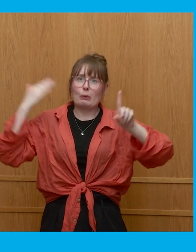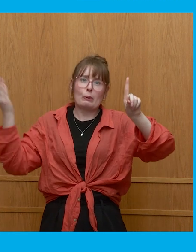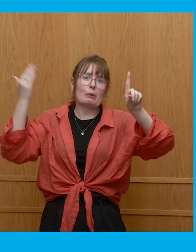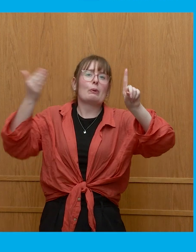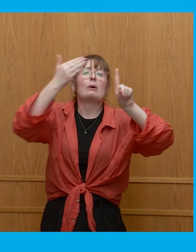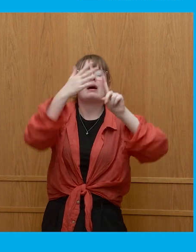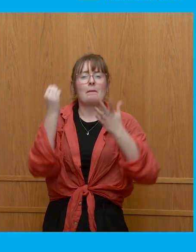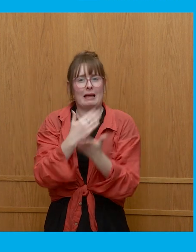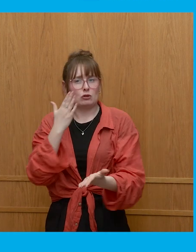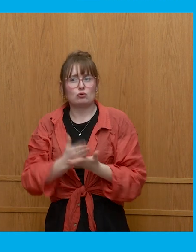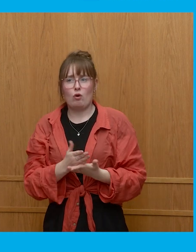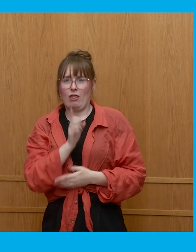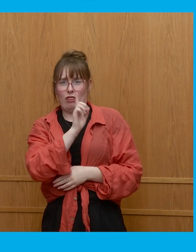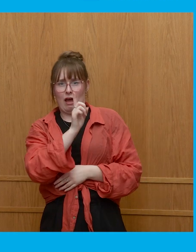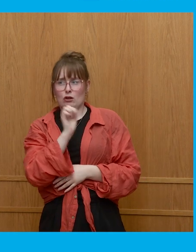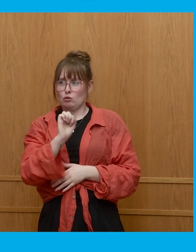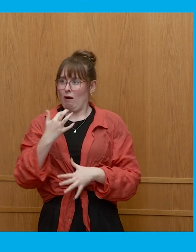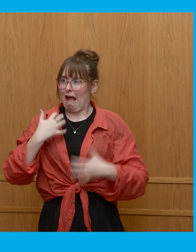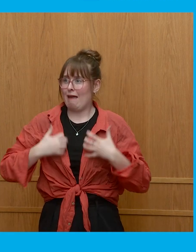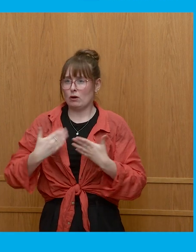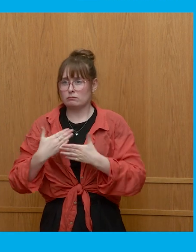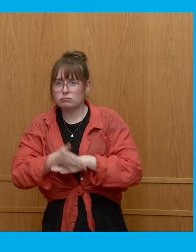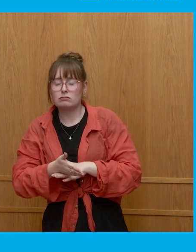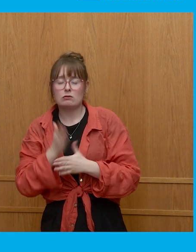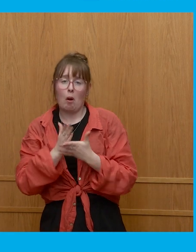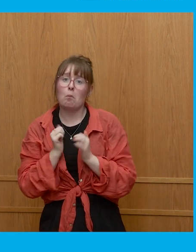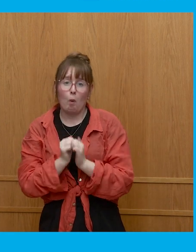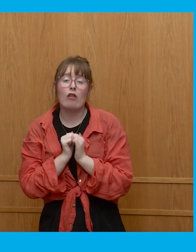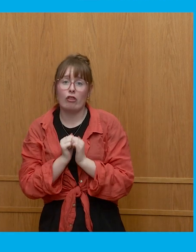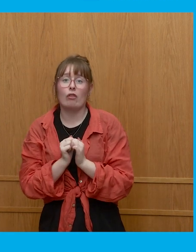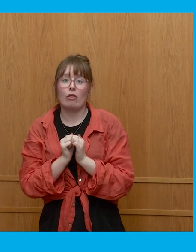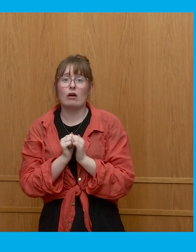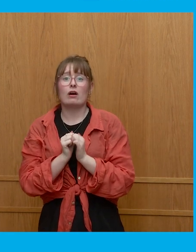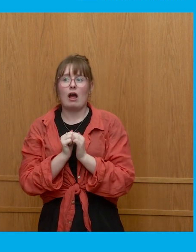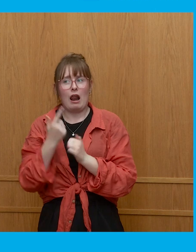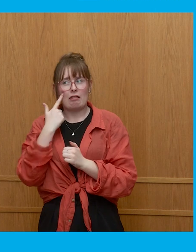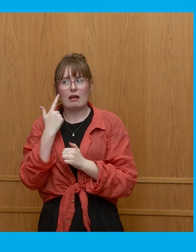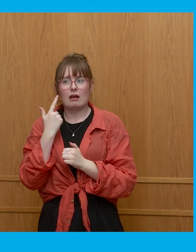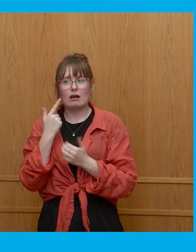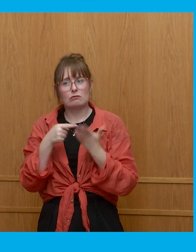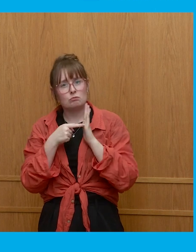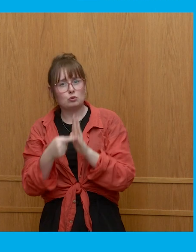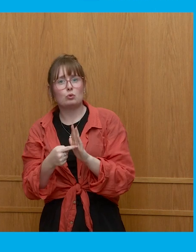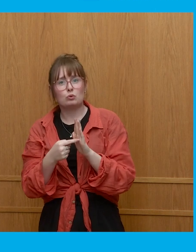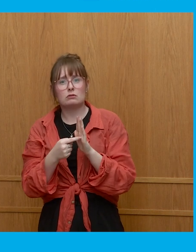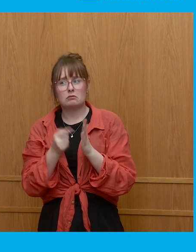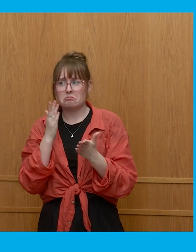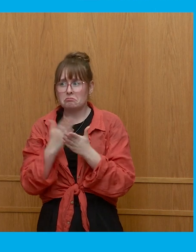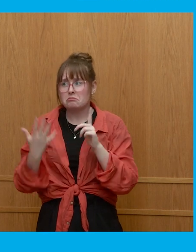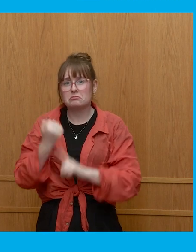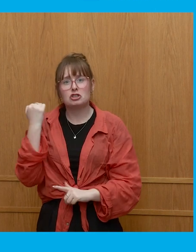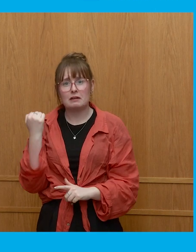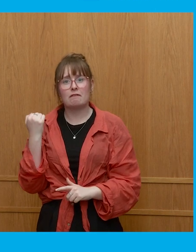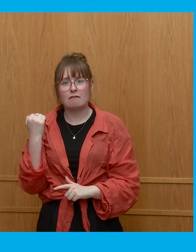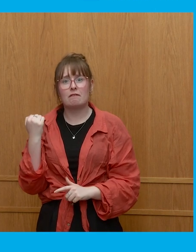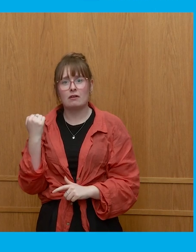that effort that you do worth it. And I think that that's one thing that McIntosh embodied, and something